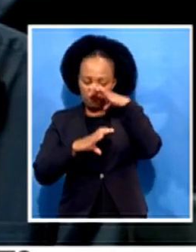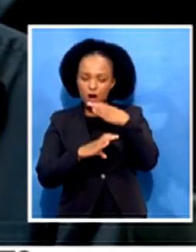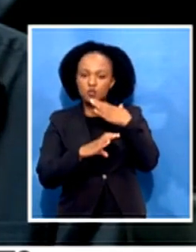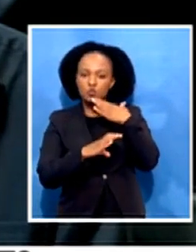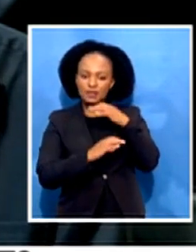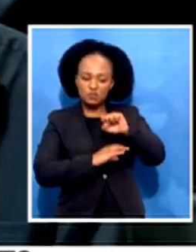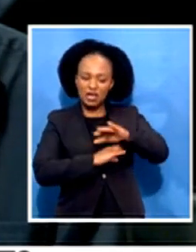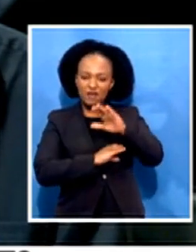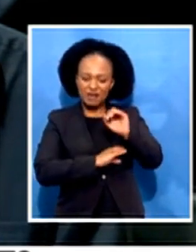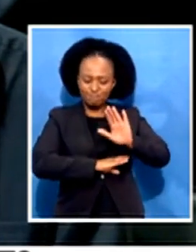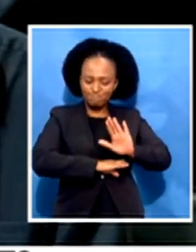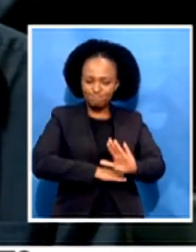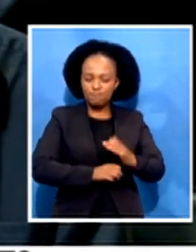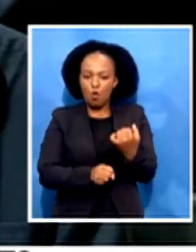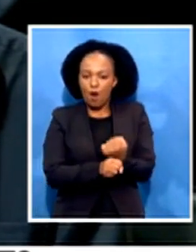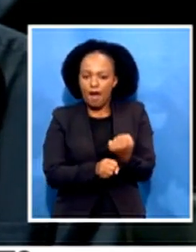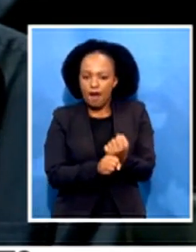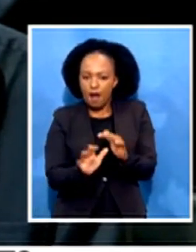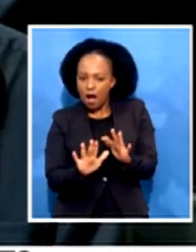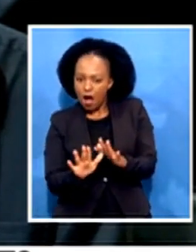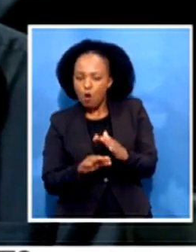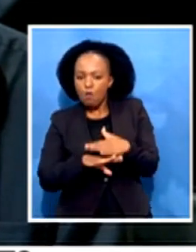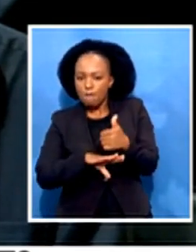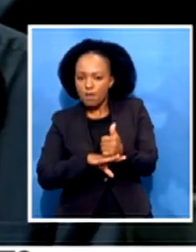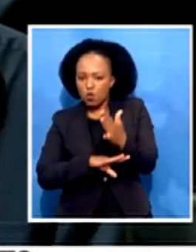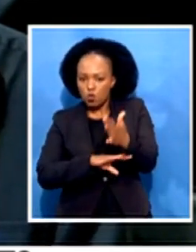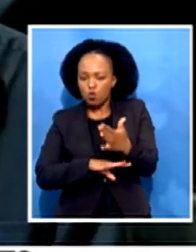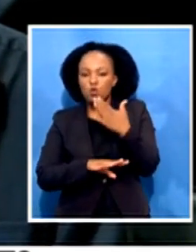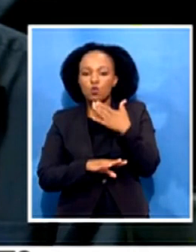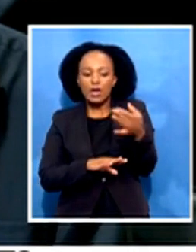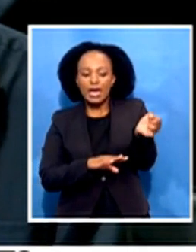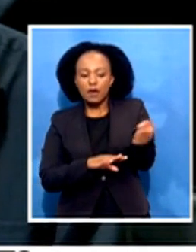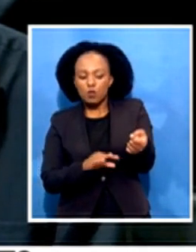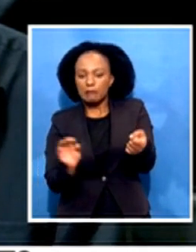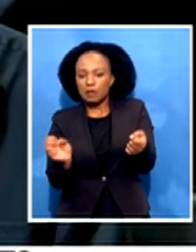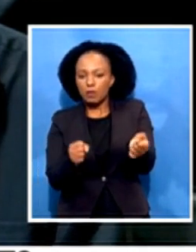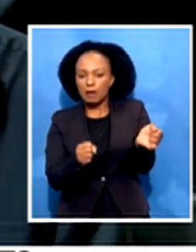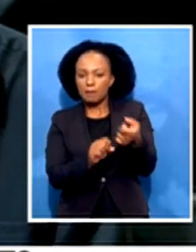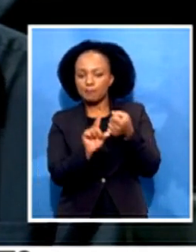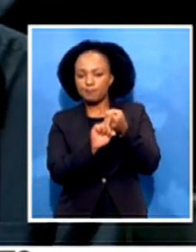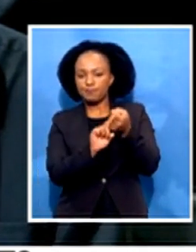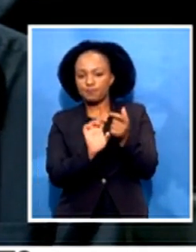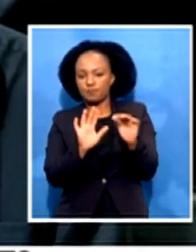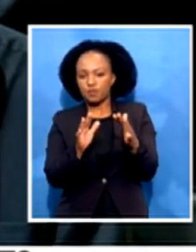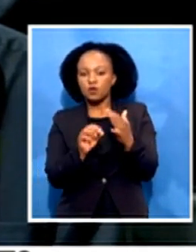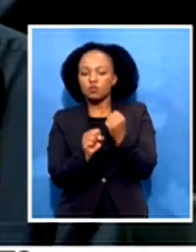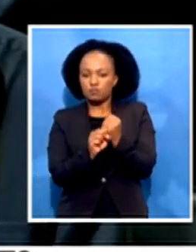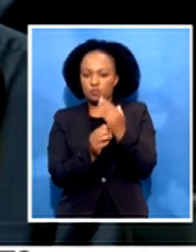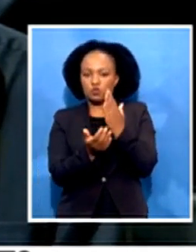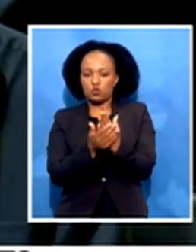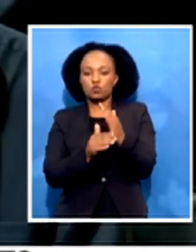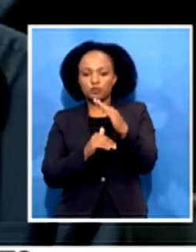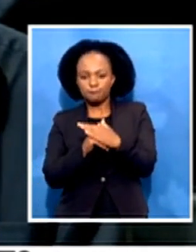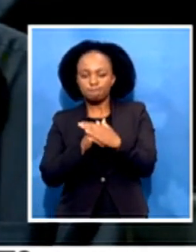shall use our ongoing recruitment campaign to anchor this enormous task of building organization on the ground.